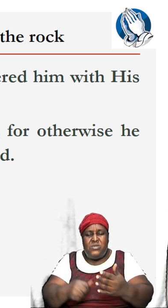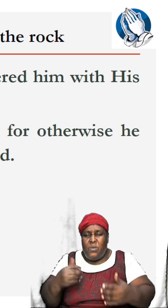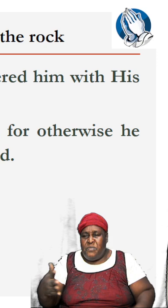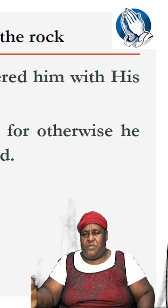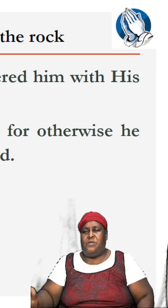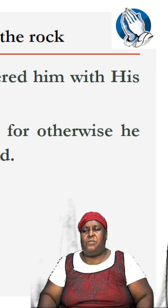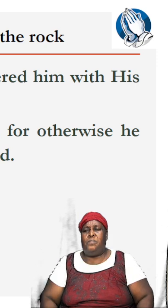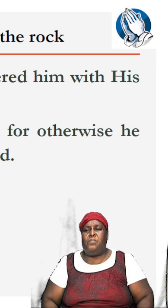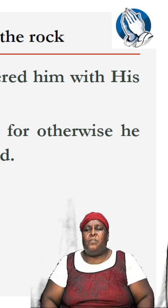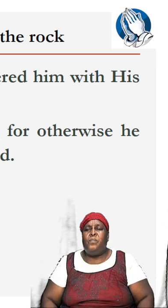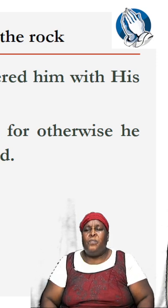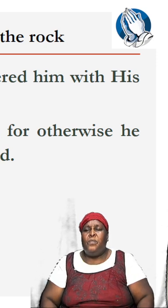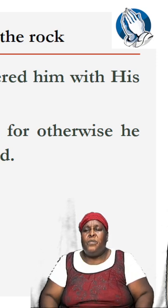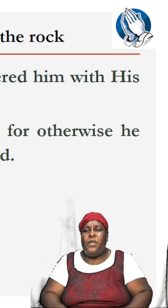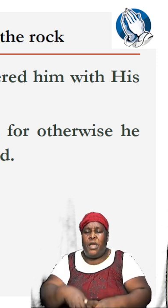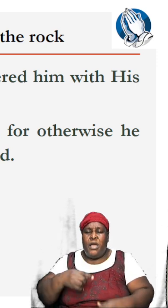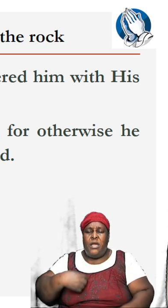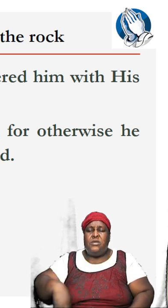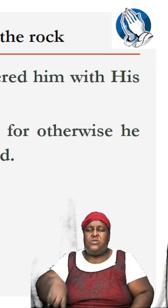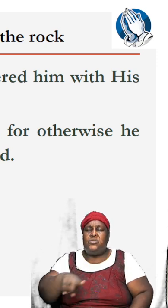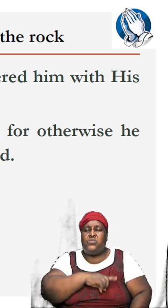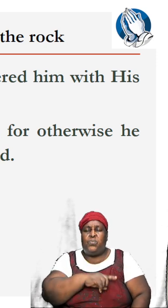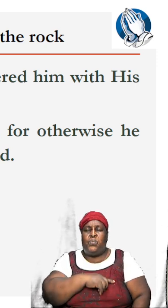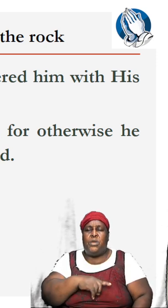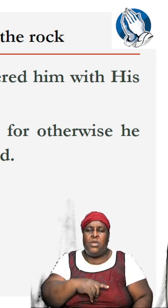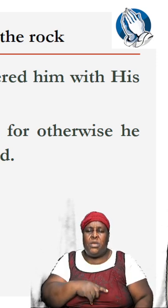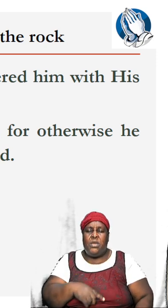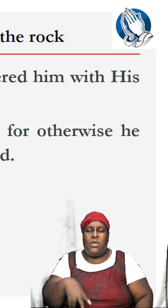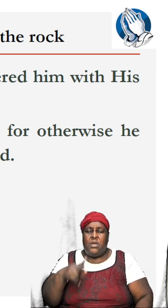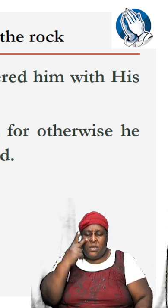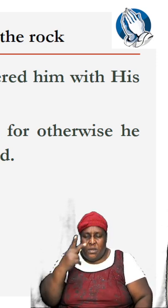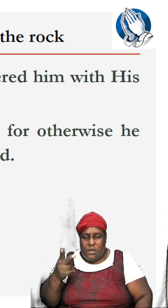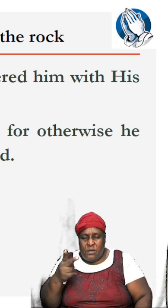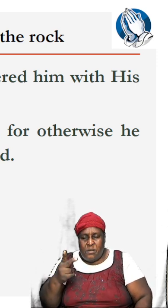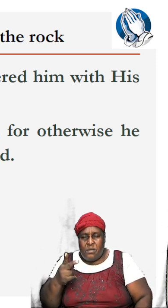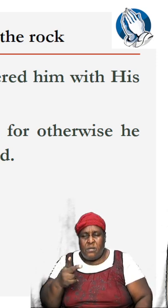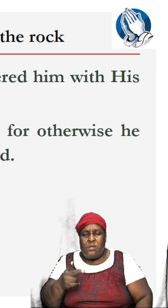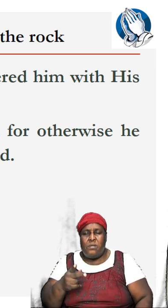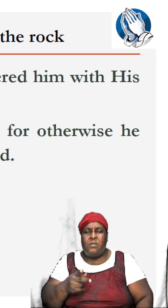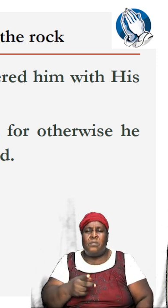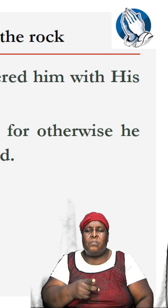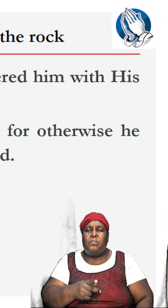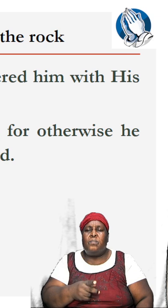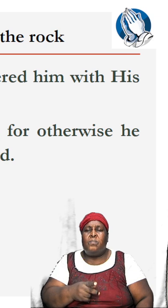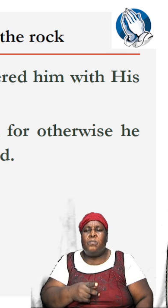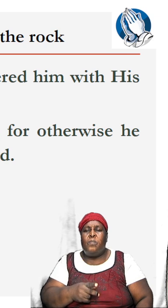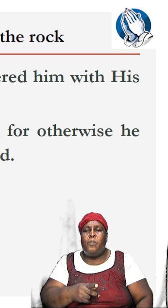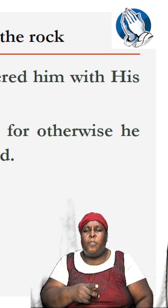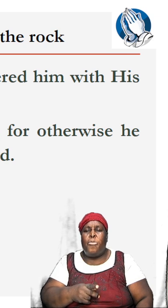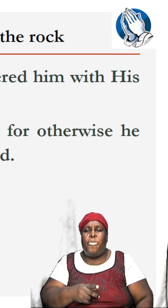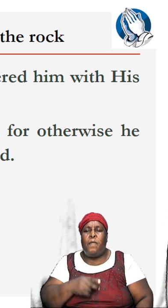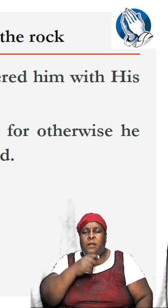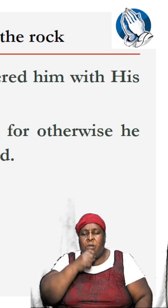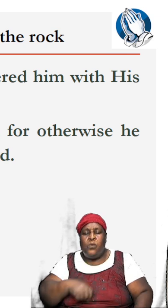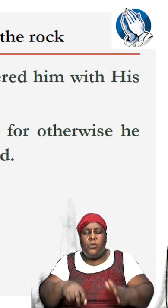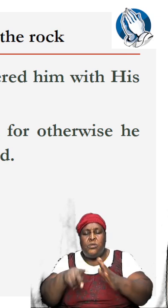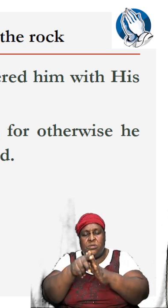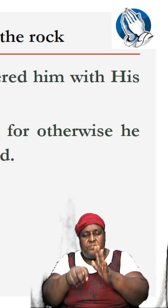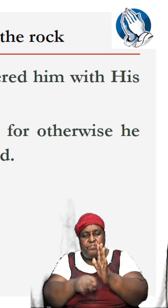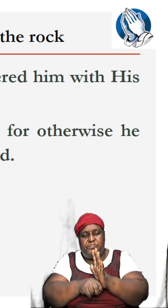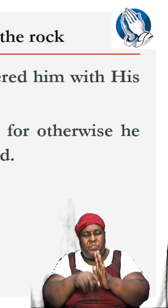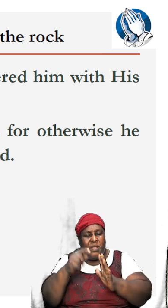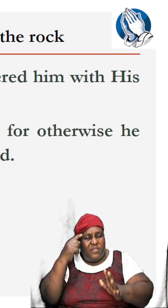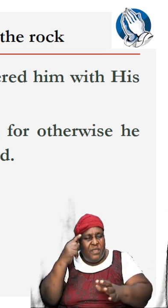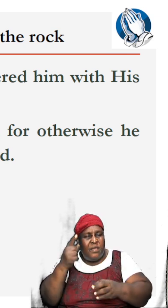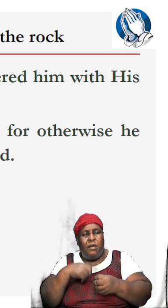God. So as we look even further on in scripture, we begin to look back at the Old Testament and think about the